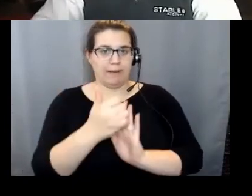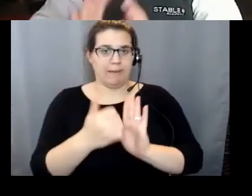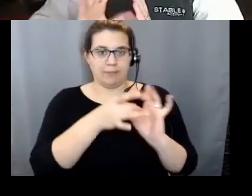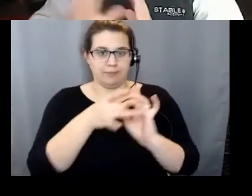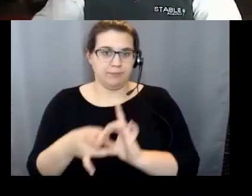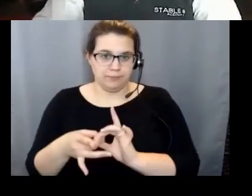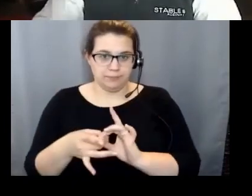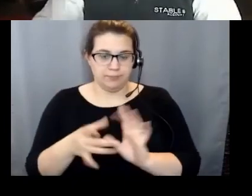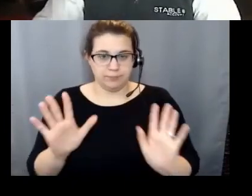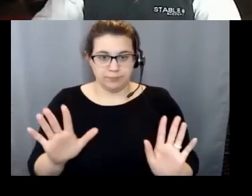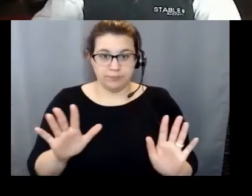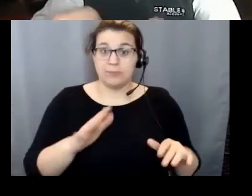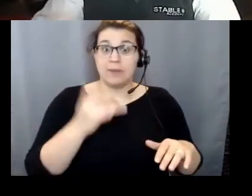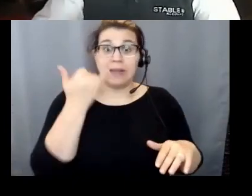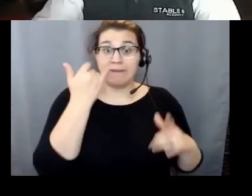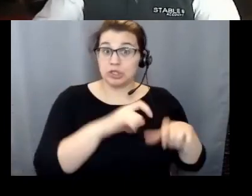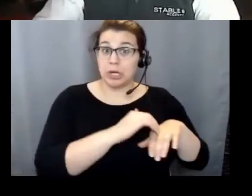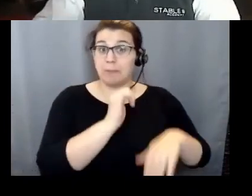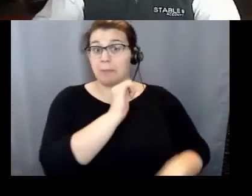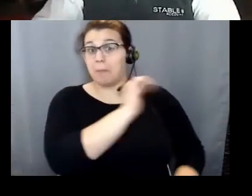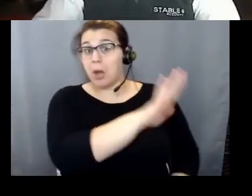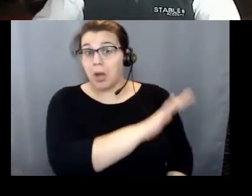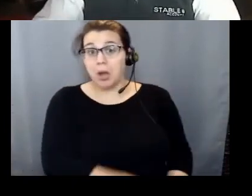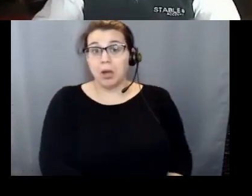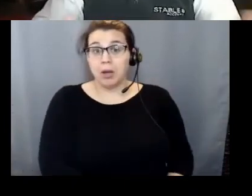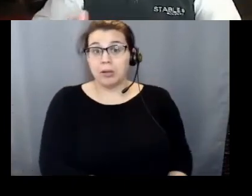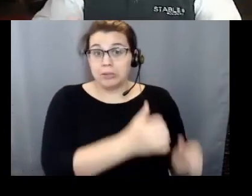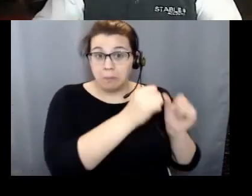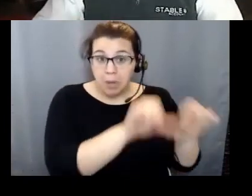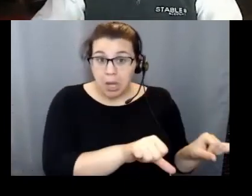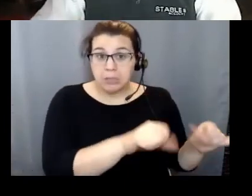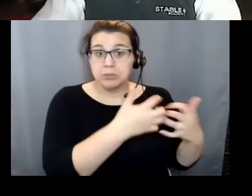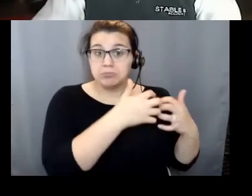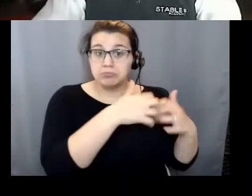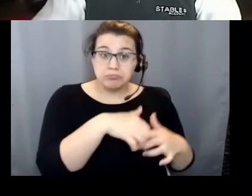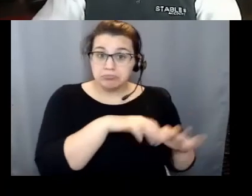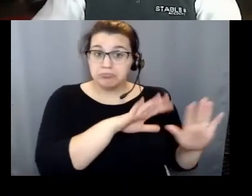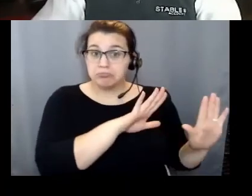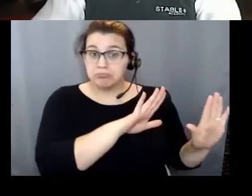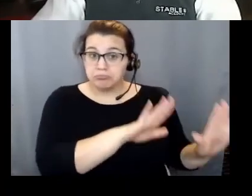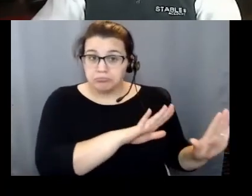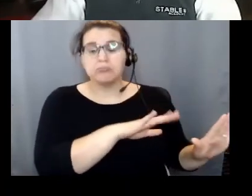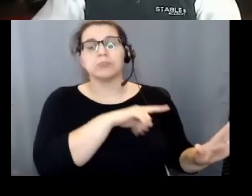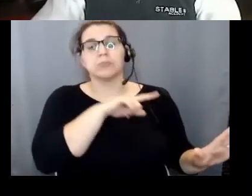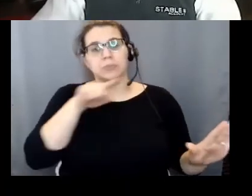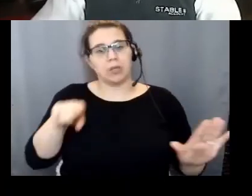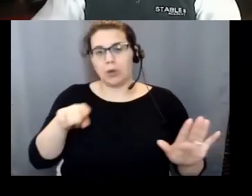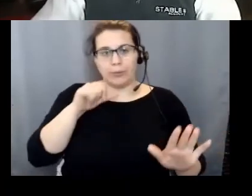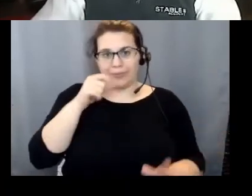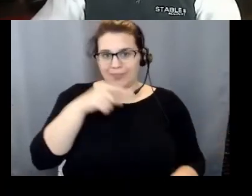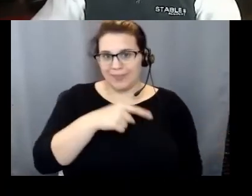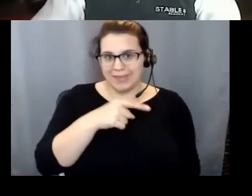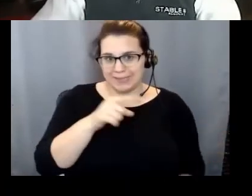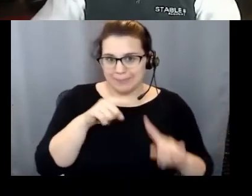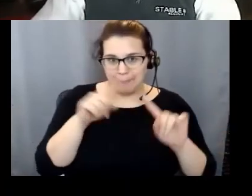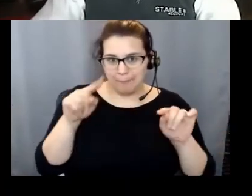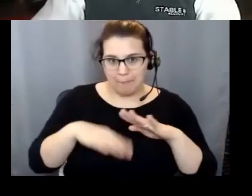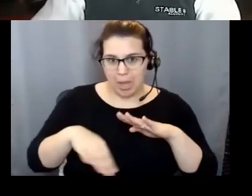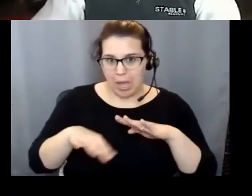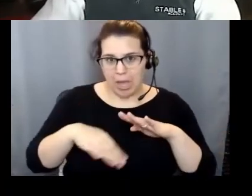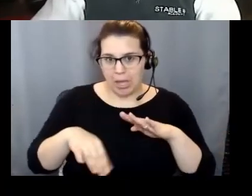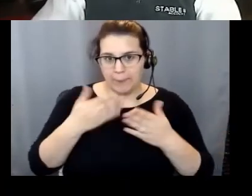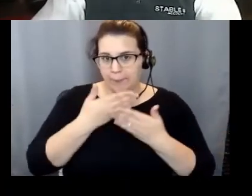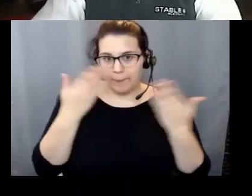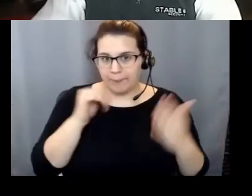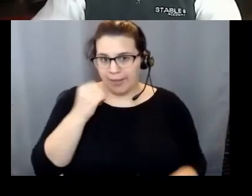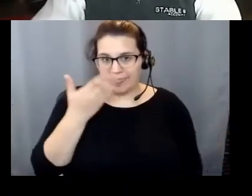So once a check's been sent in and it's been deposited and everything is fine, when you log in, you won't see this bottom part because